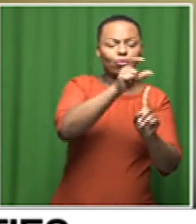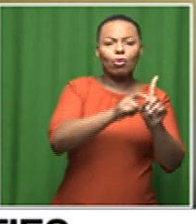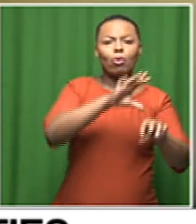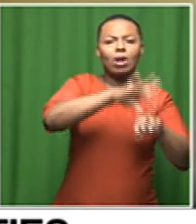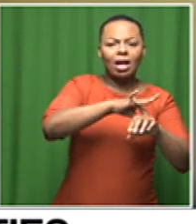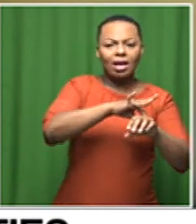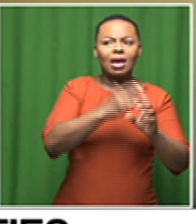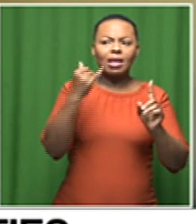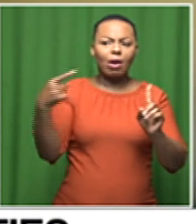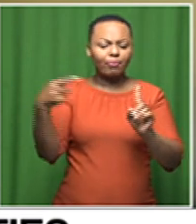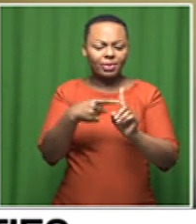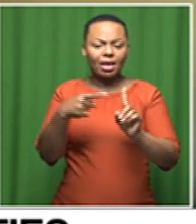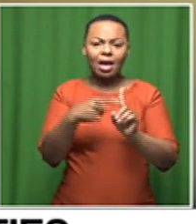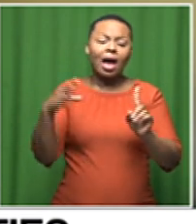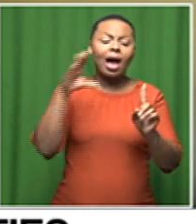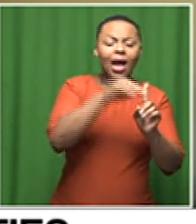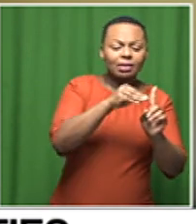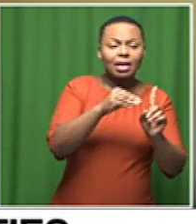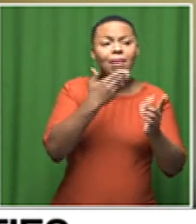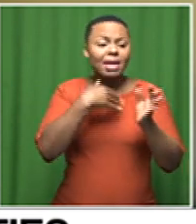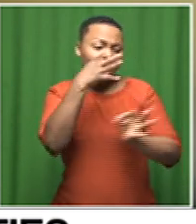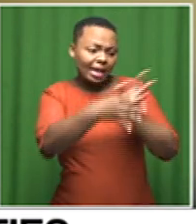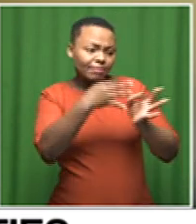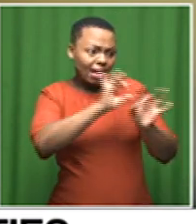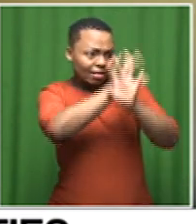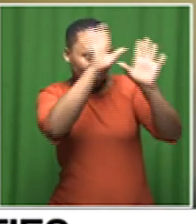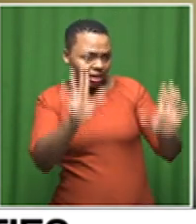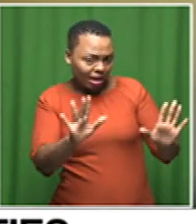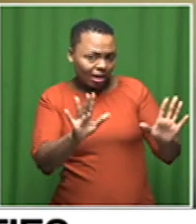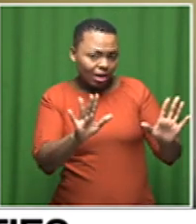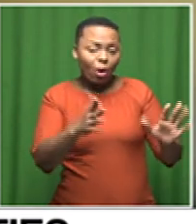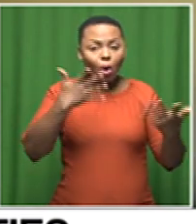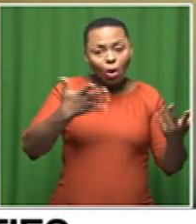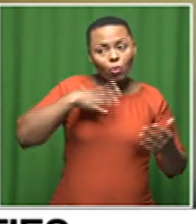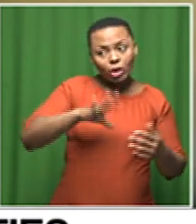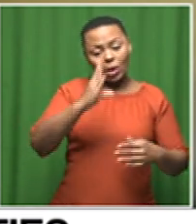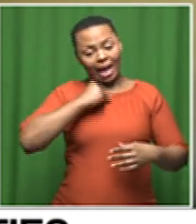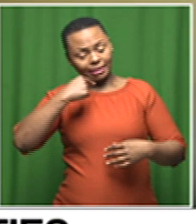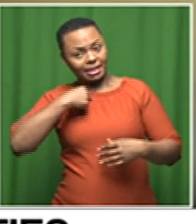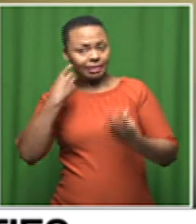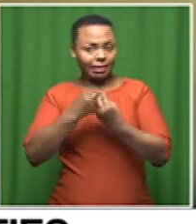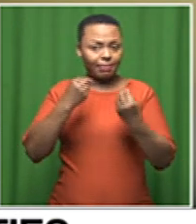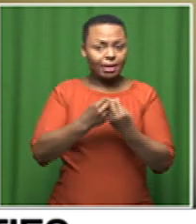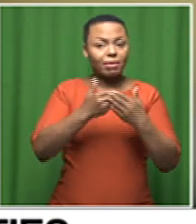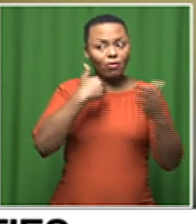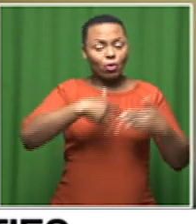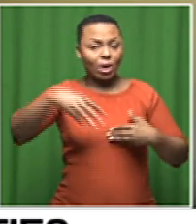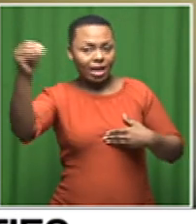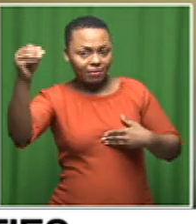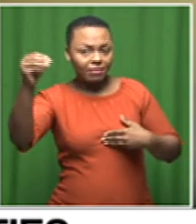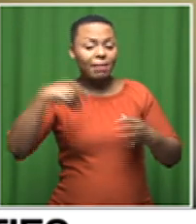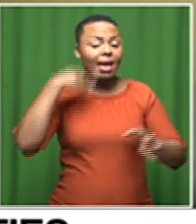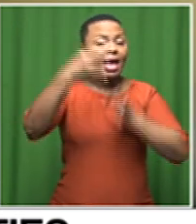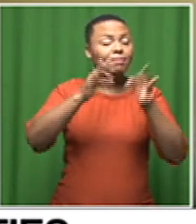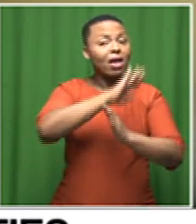have I explained everything adequately? Or even, is there anything else that you would like to ask before you leave? Have I covered